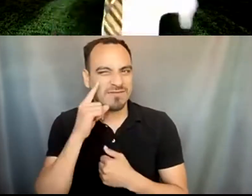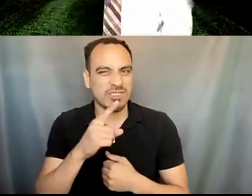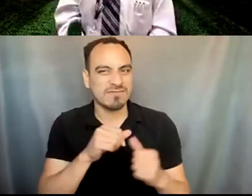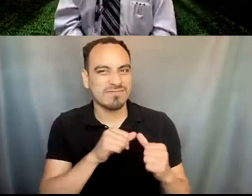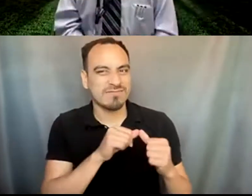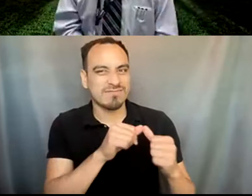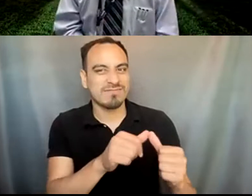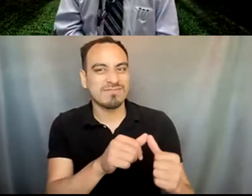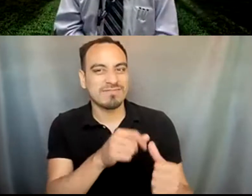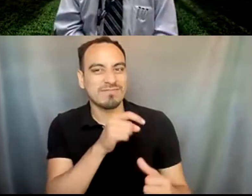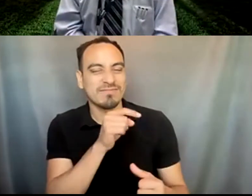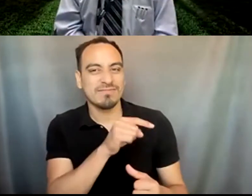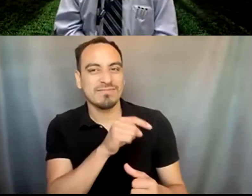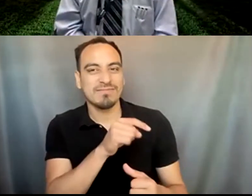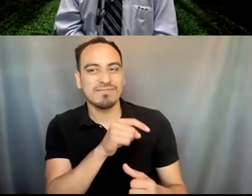post-acute